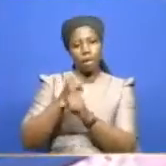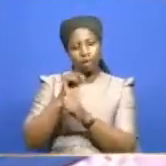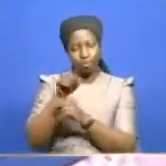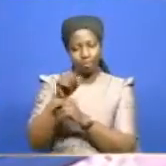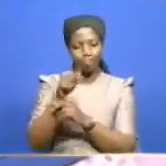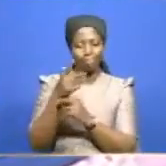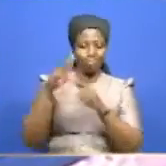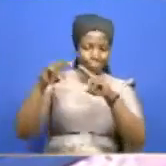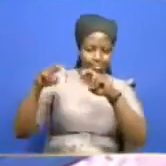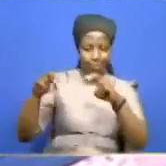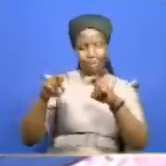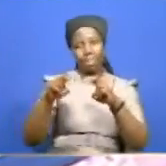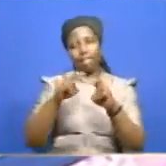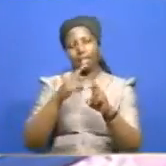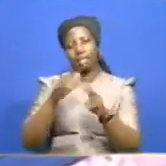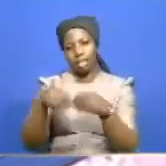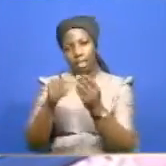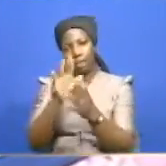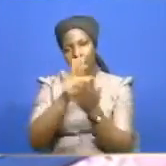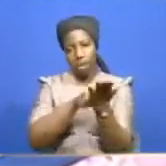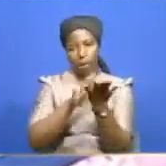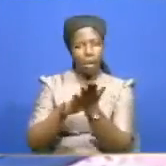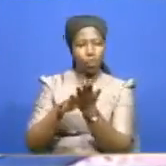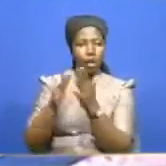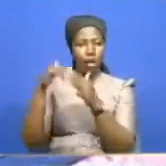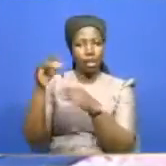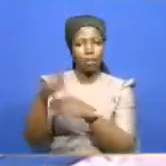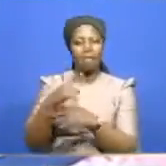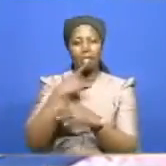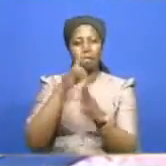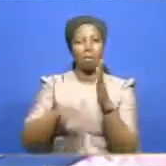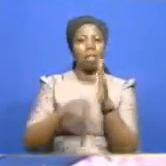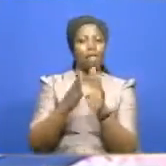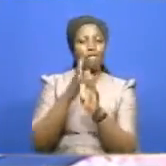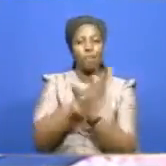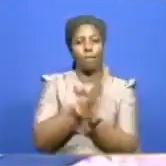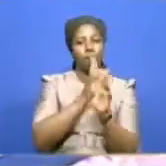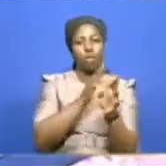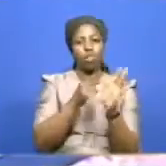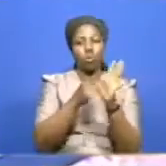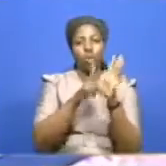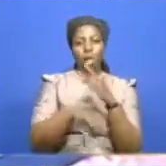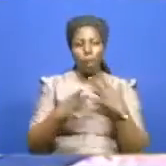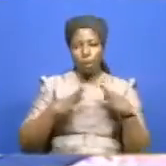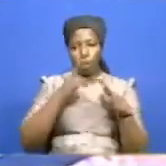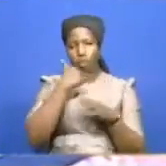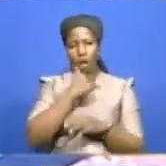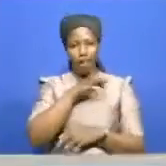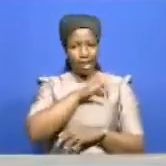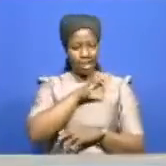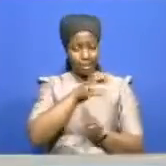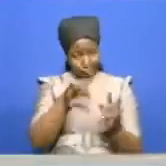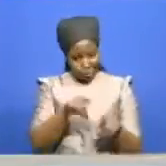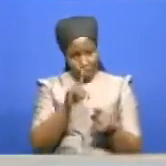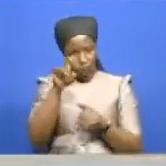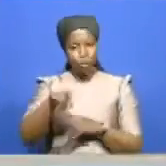that initial investigations had indicated that those affected were to blame for loss of life and property.